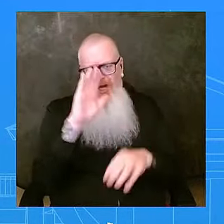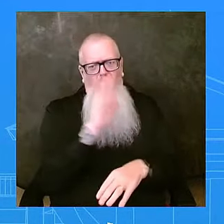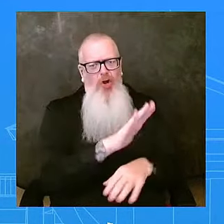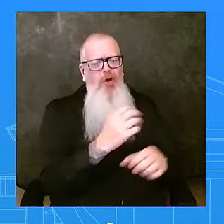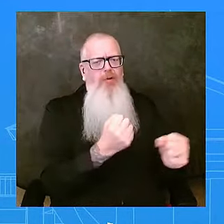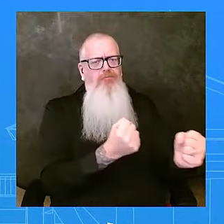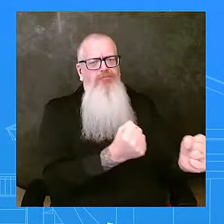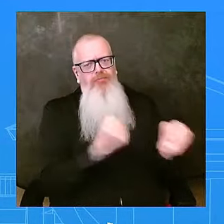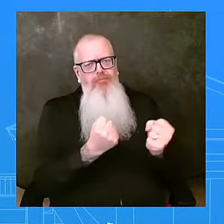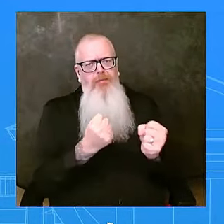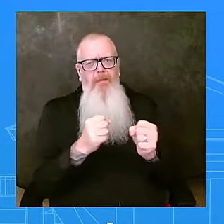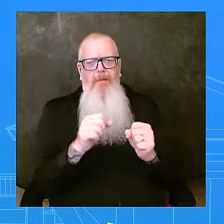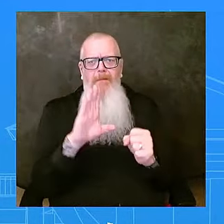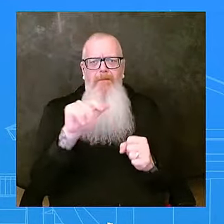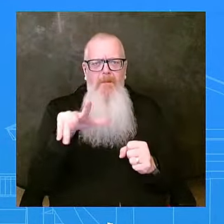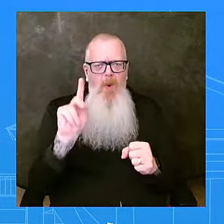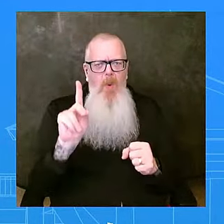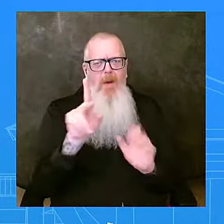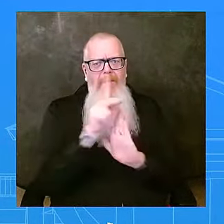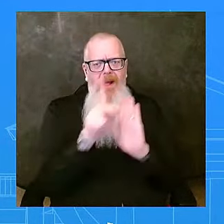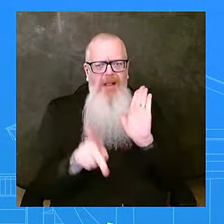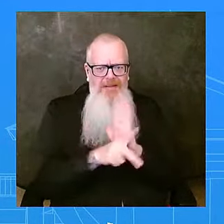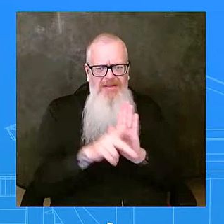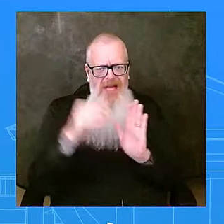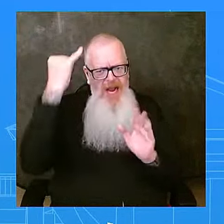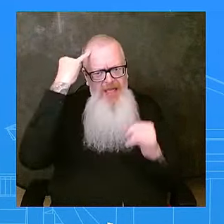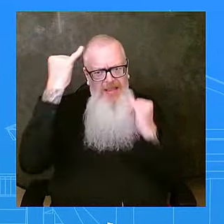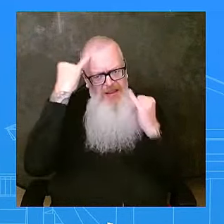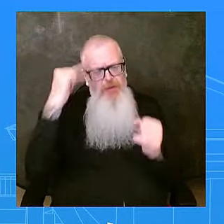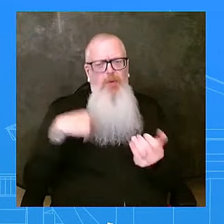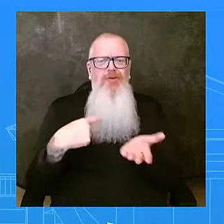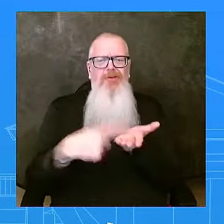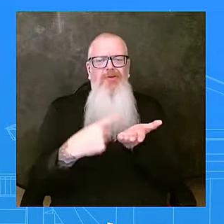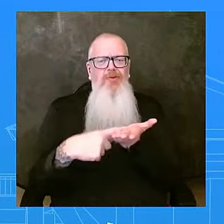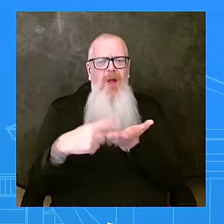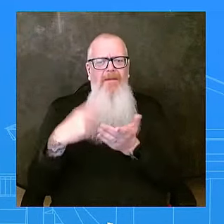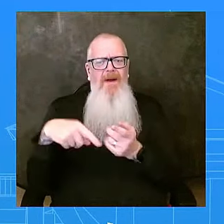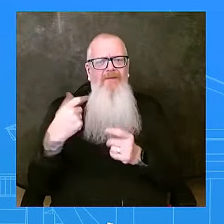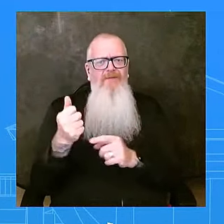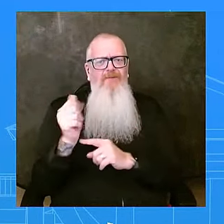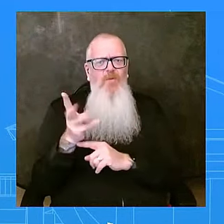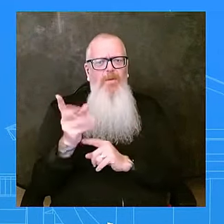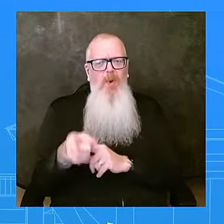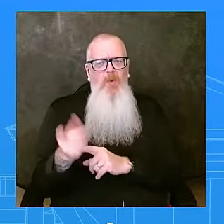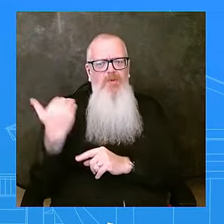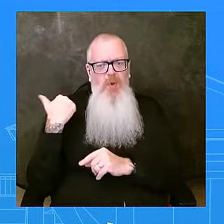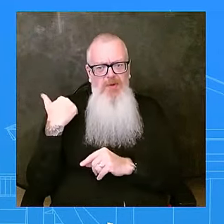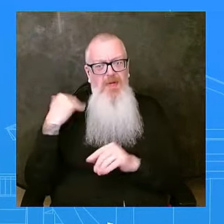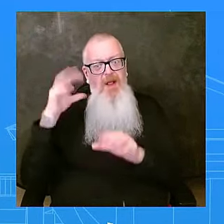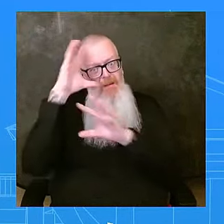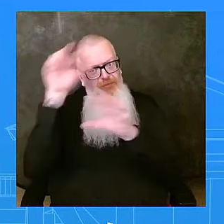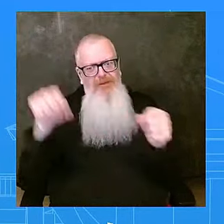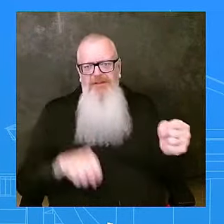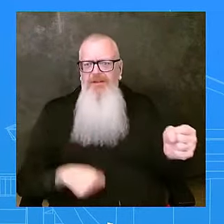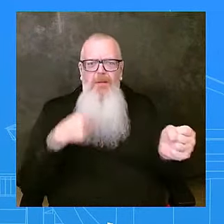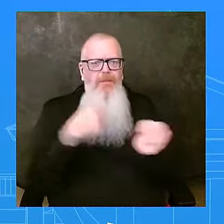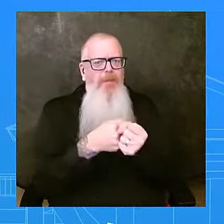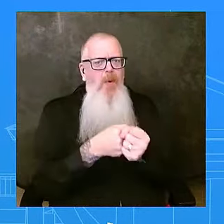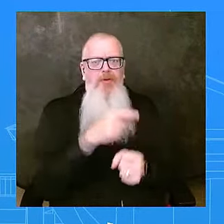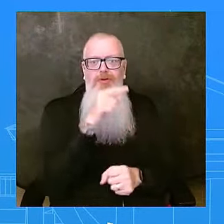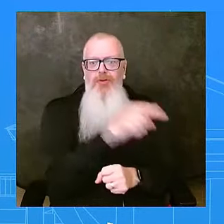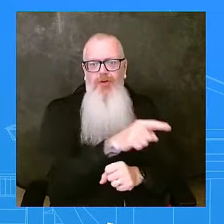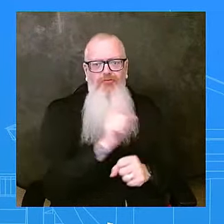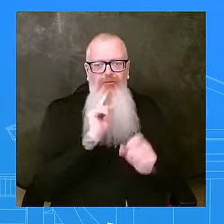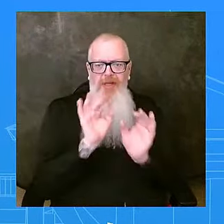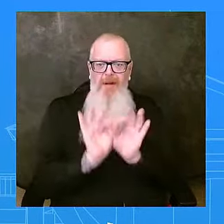Jackie about back and forth moments ago, and he supports that. And I think it's important for the American people to understand that, to be